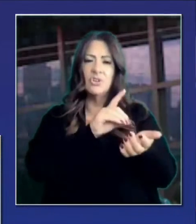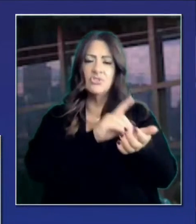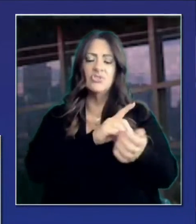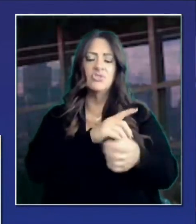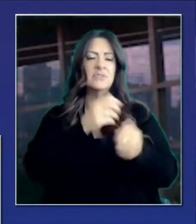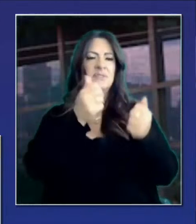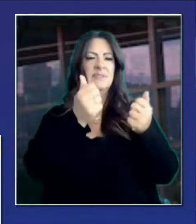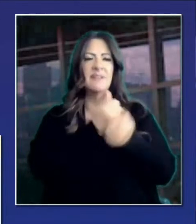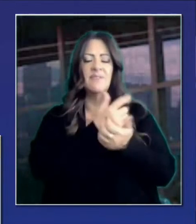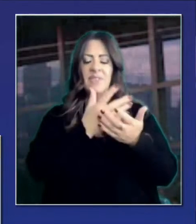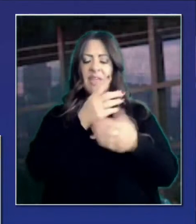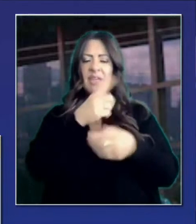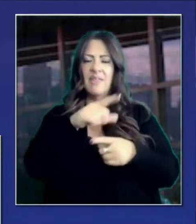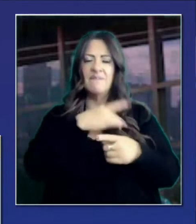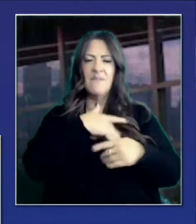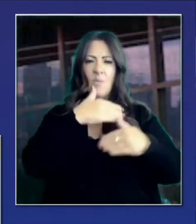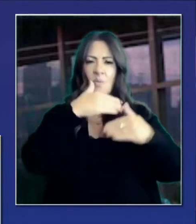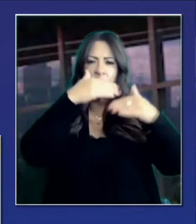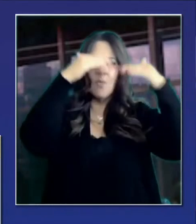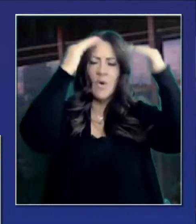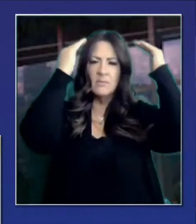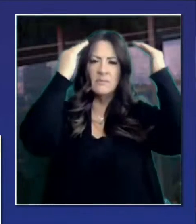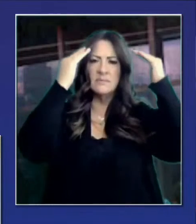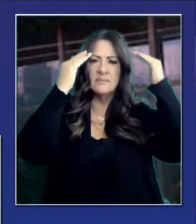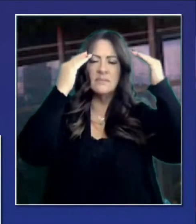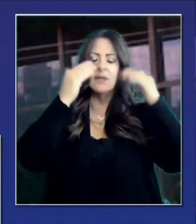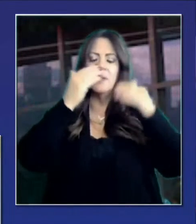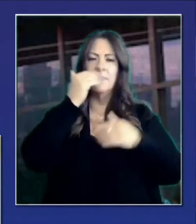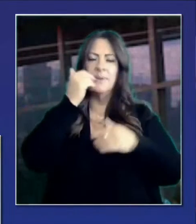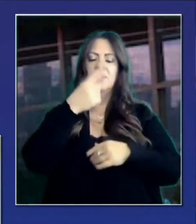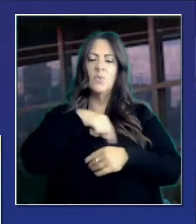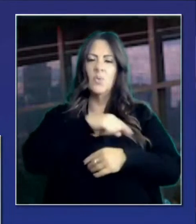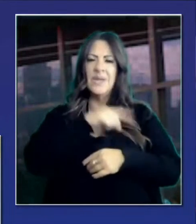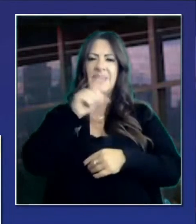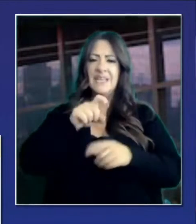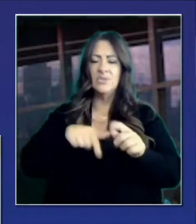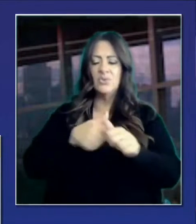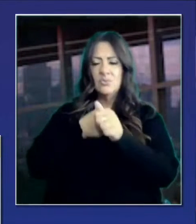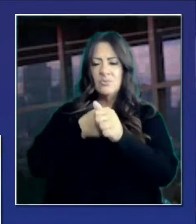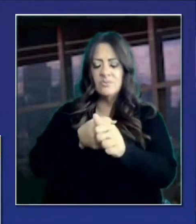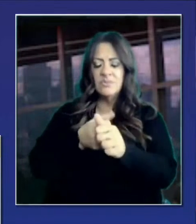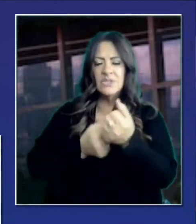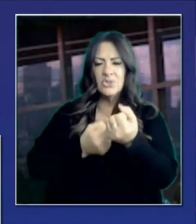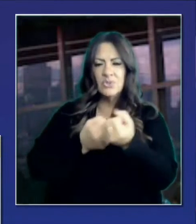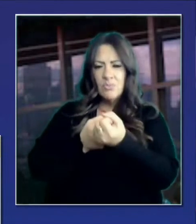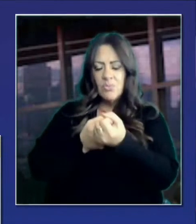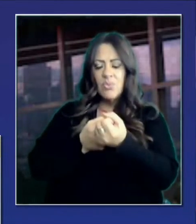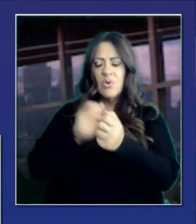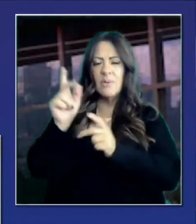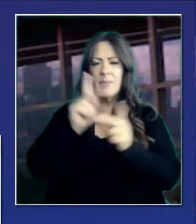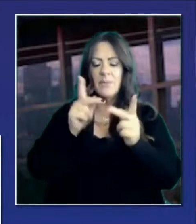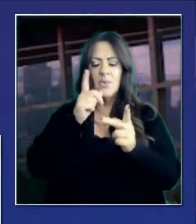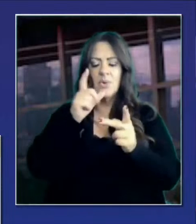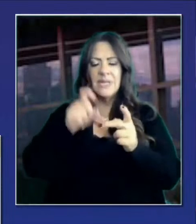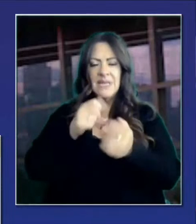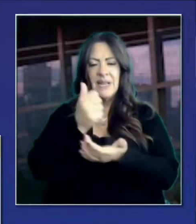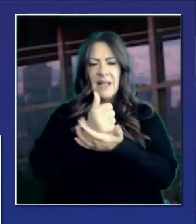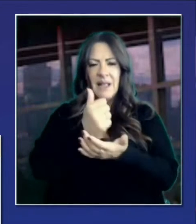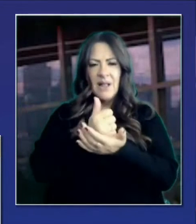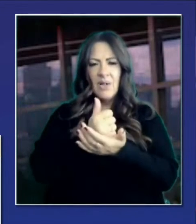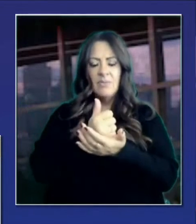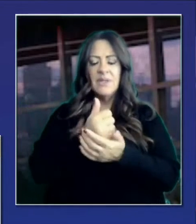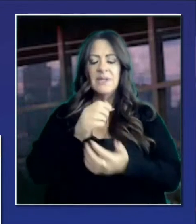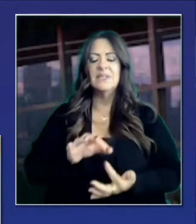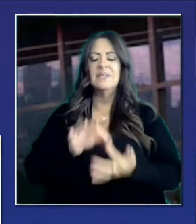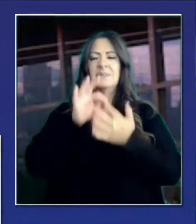state to be able to support patients in need of care if we saw a relatively high, extremely high rate of COVID